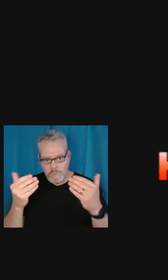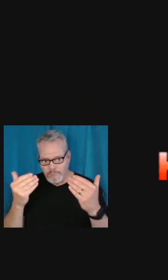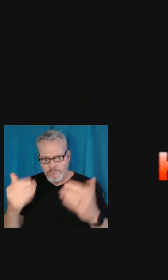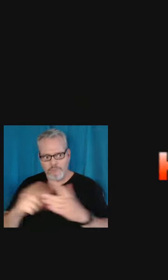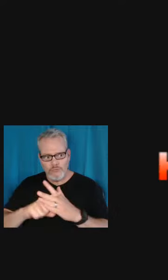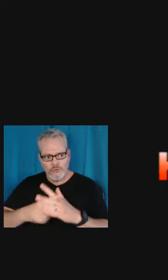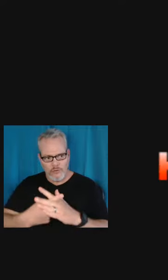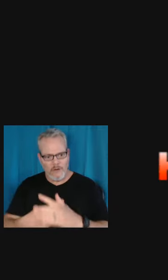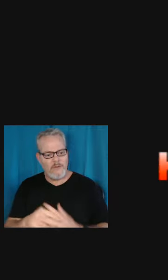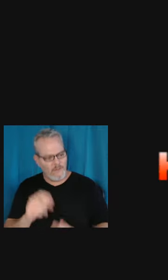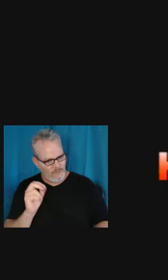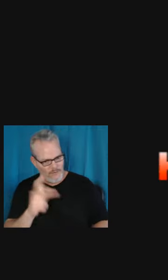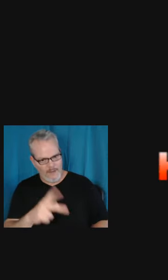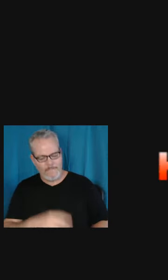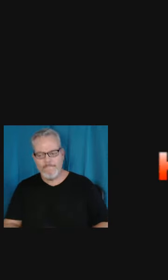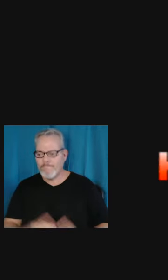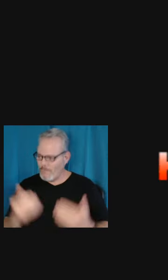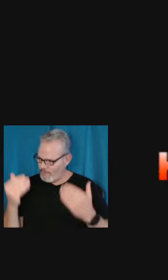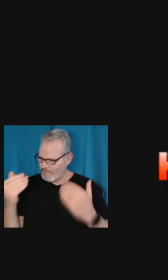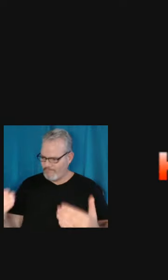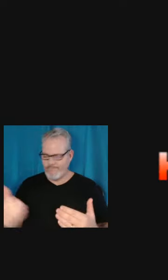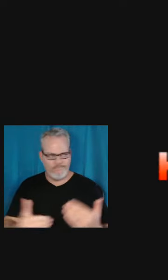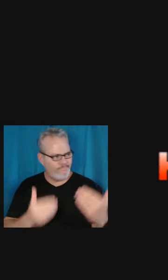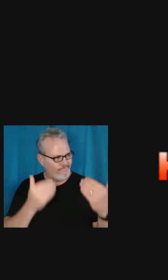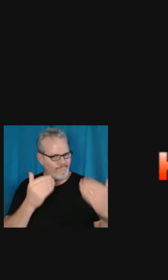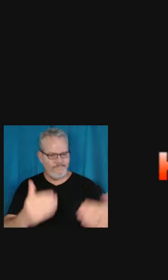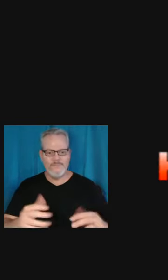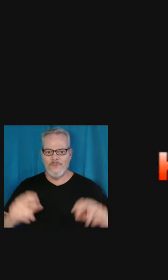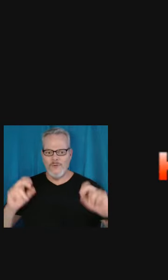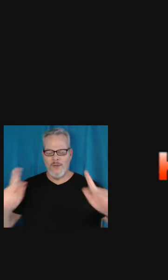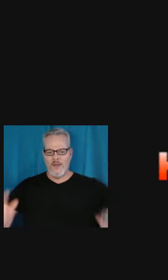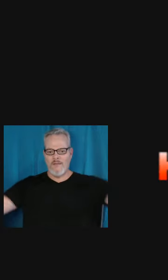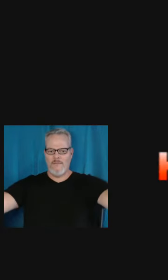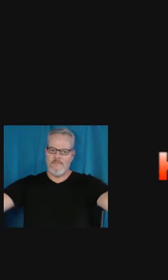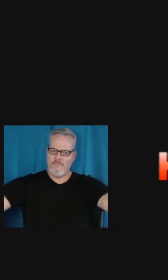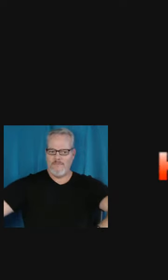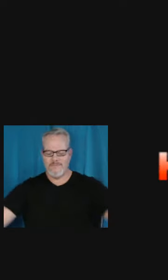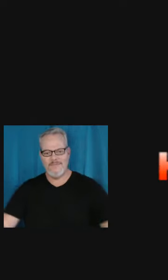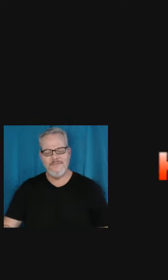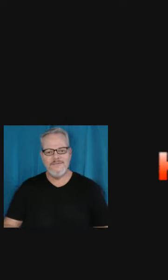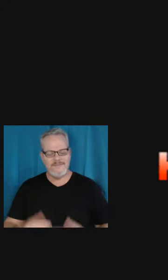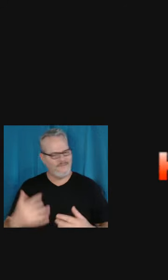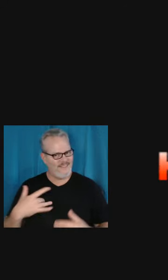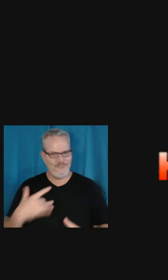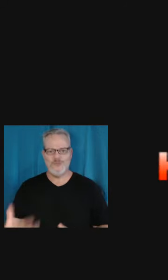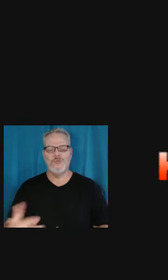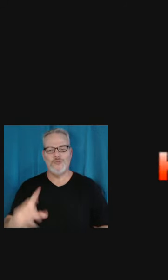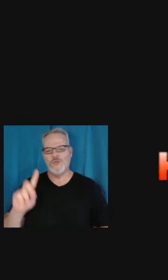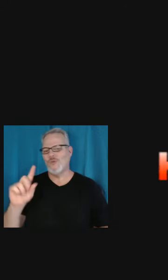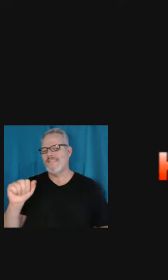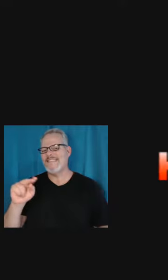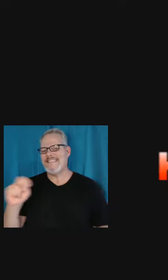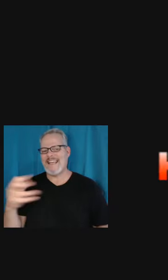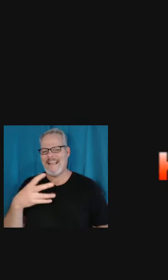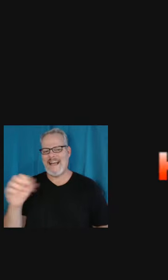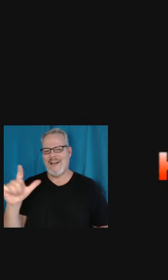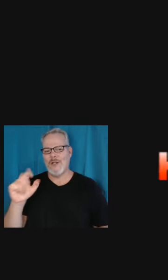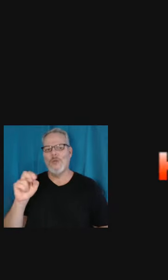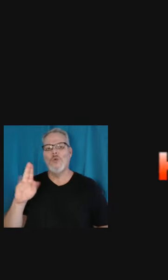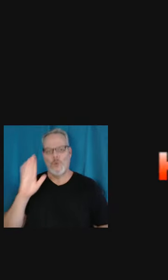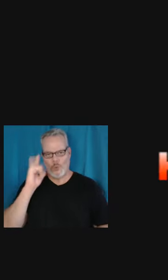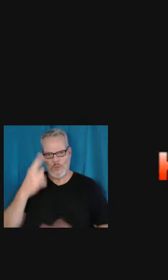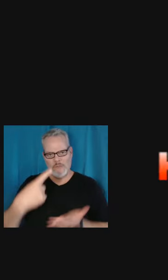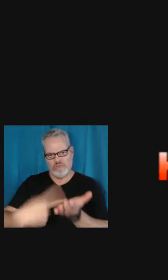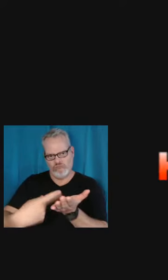Yeah, let's do it. Yeah, as usual, Dan and Lou will direct our discussion on the chat, collect some questions for us to